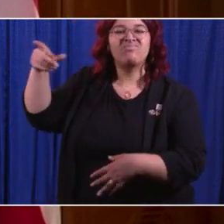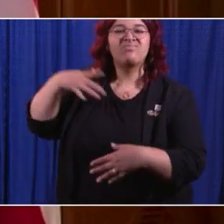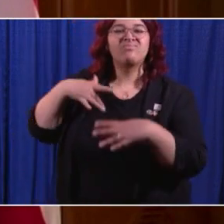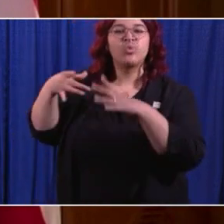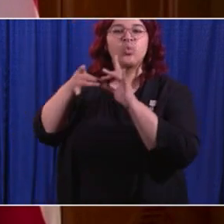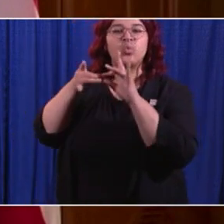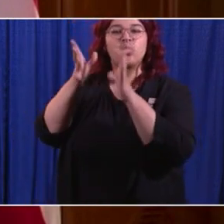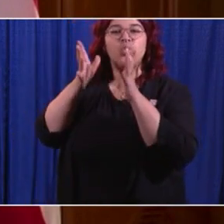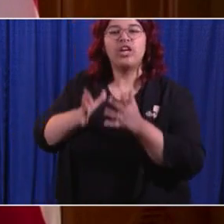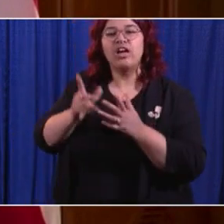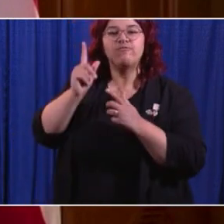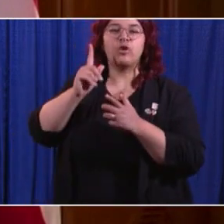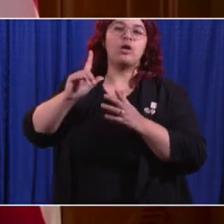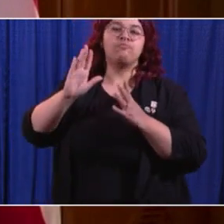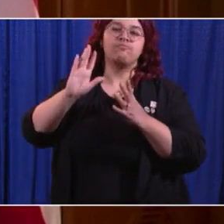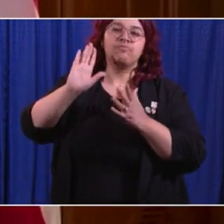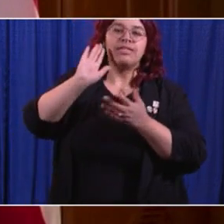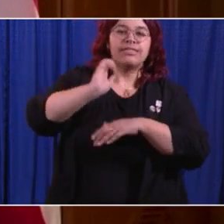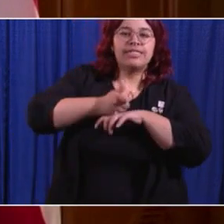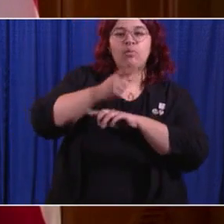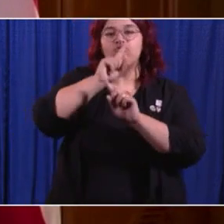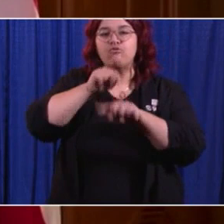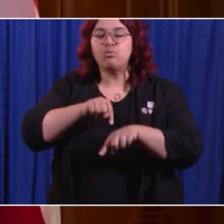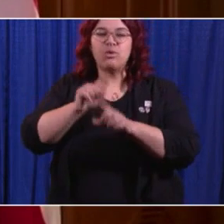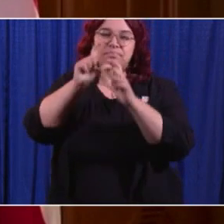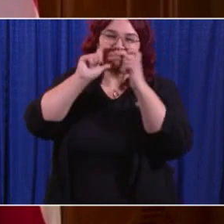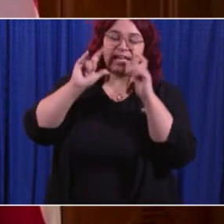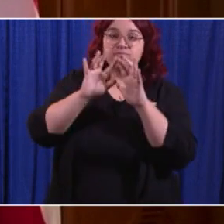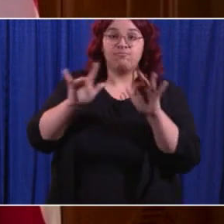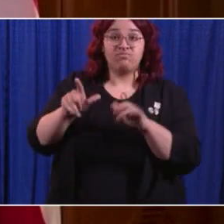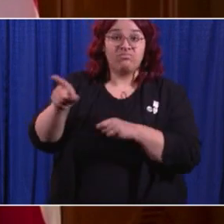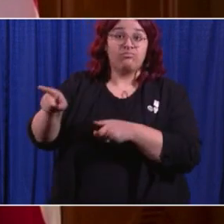Michigan. I was just wondering, as the landscape of